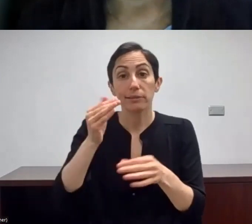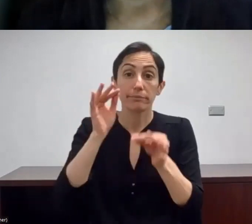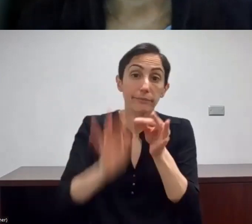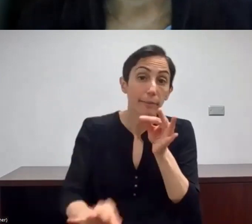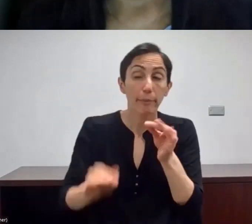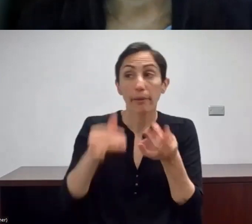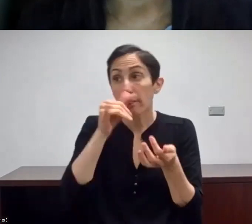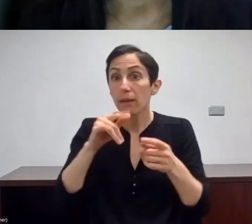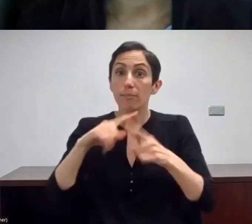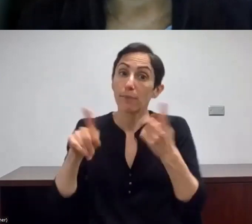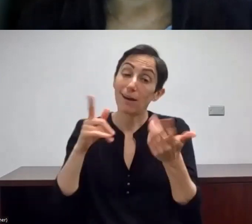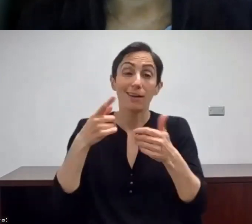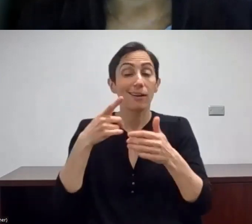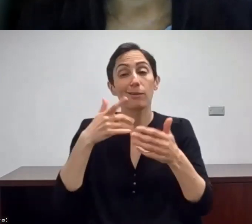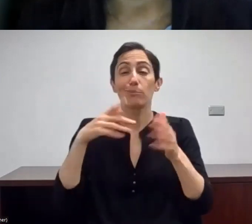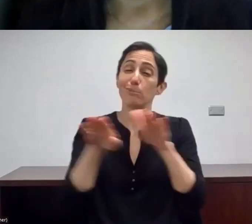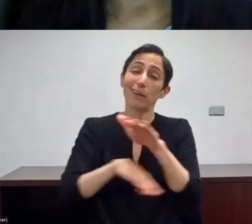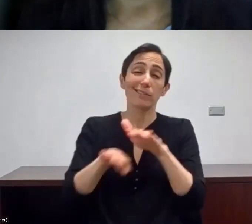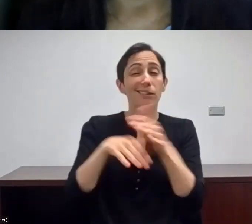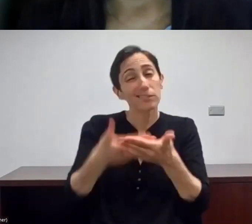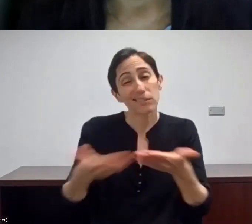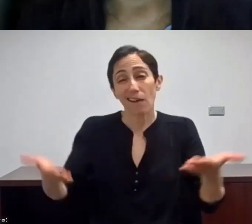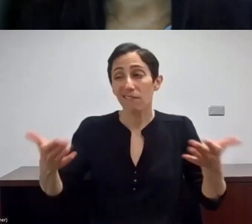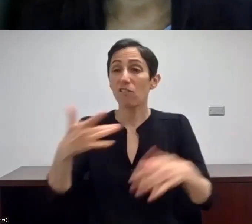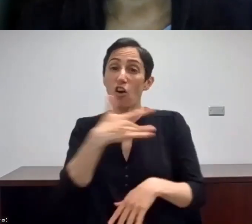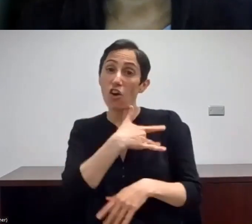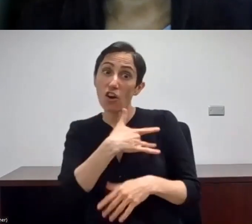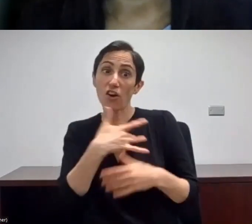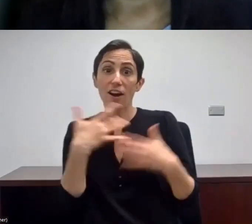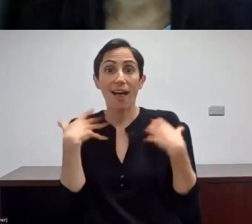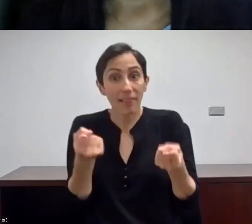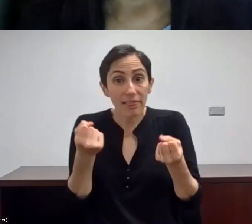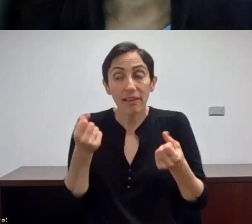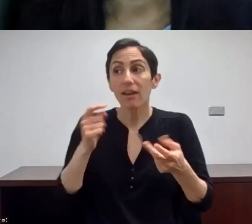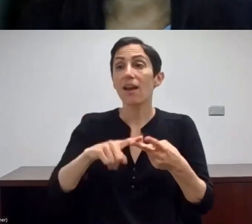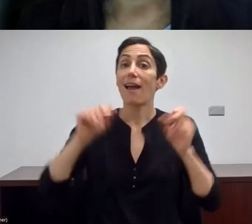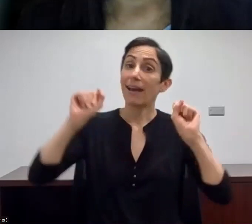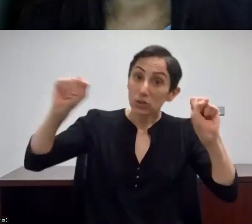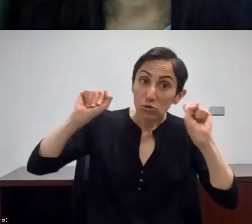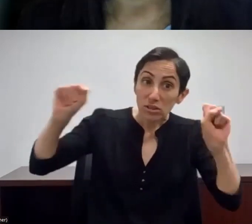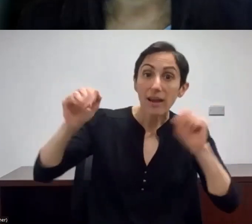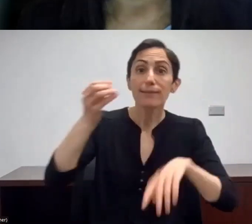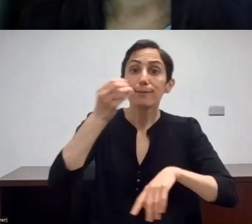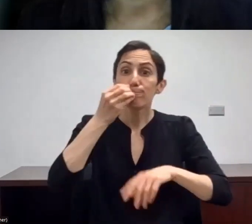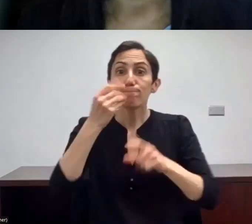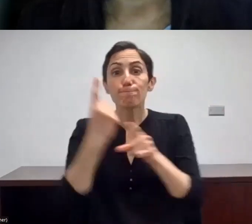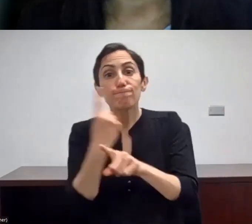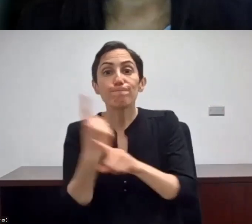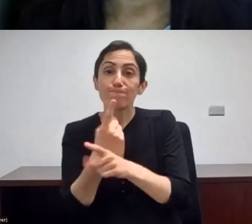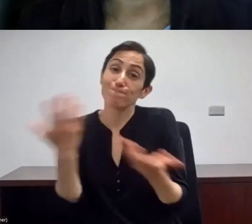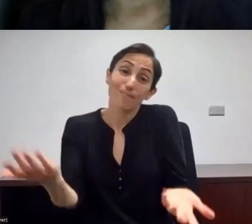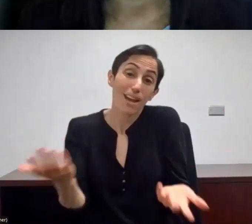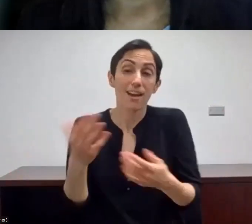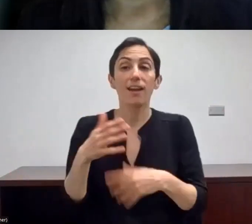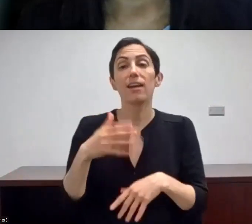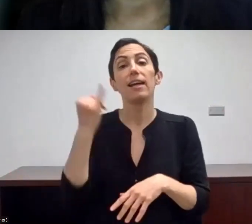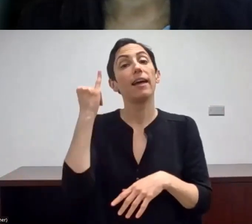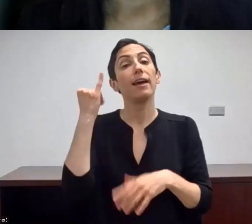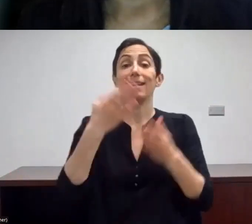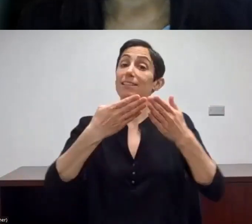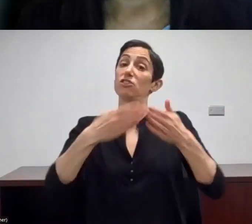healthy exercise. So the things that are good for your body prevent cancer. So bad things in moderation.